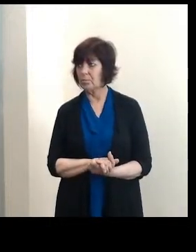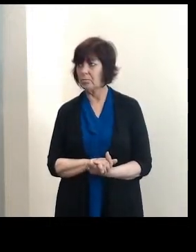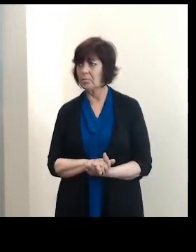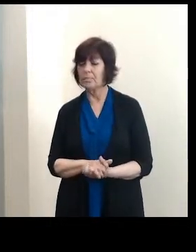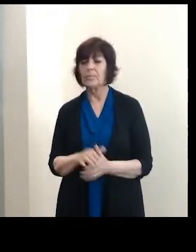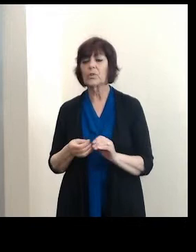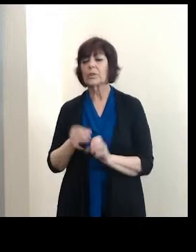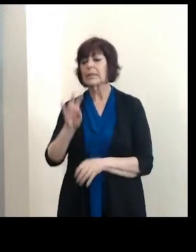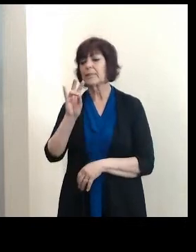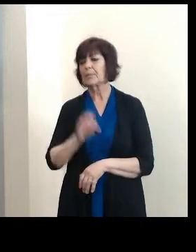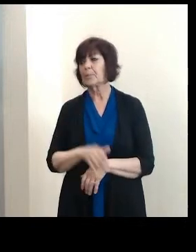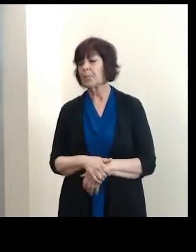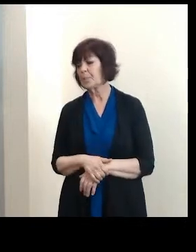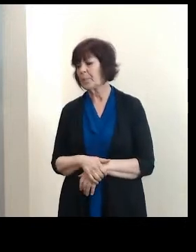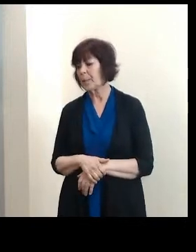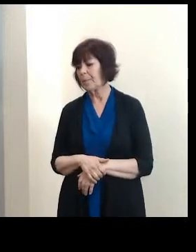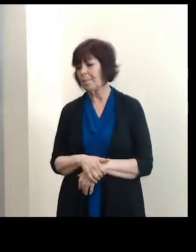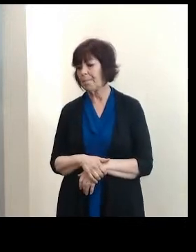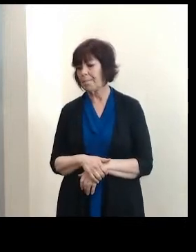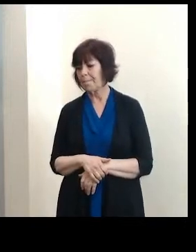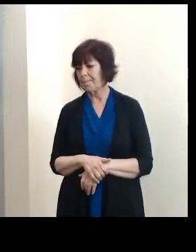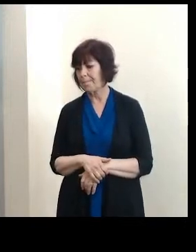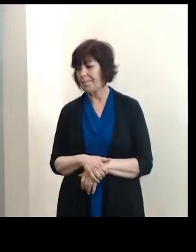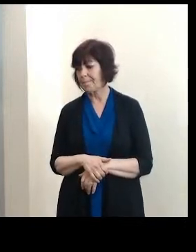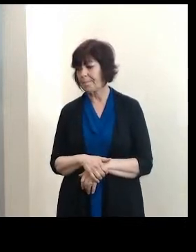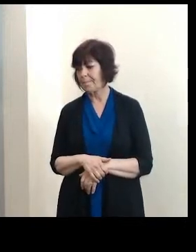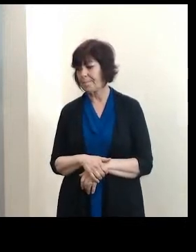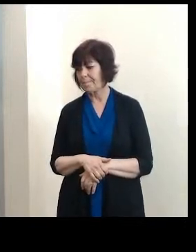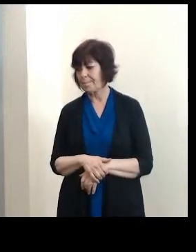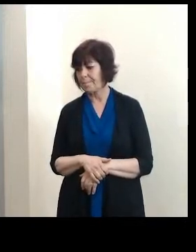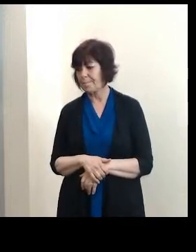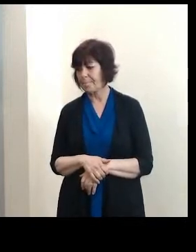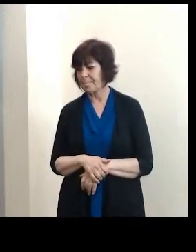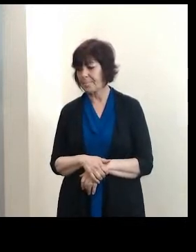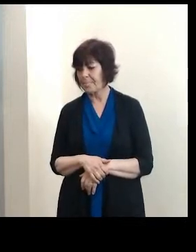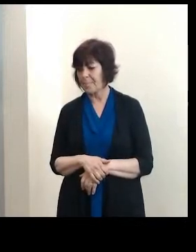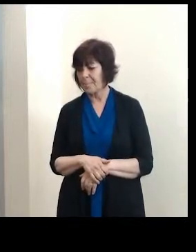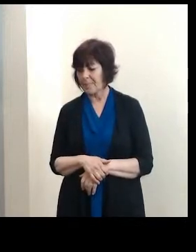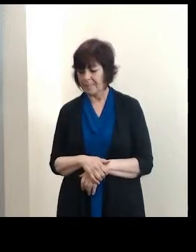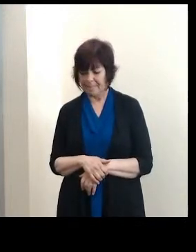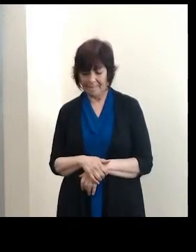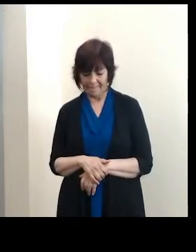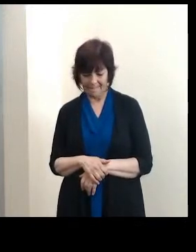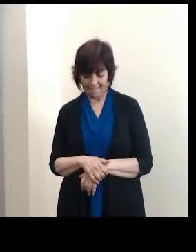Channel 7, WKBW, Eileen Buckley and Olivia Proya.